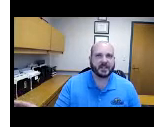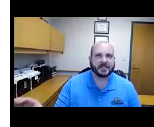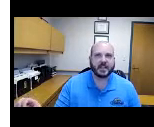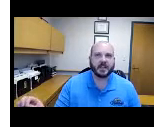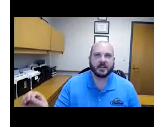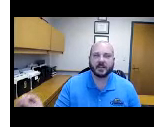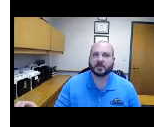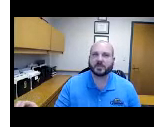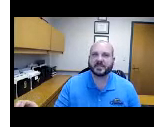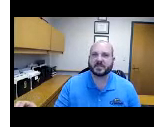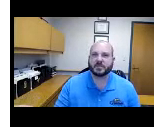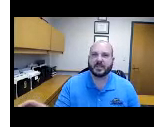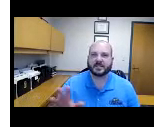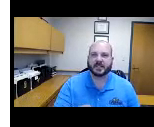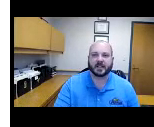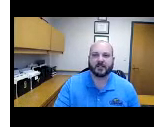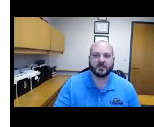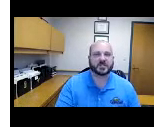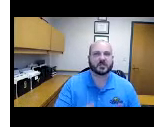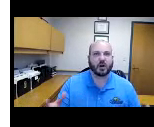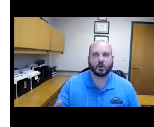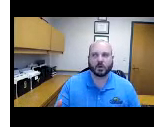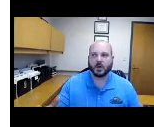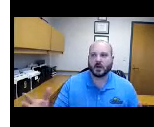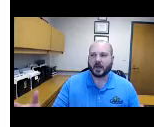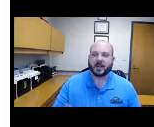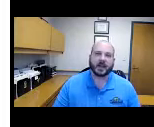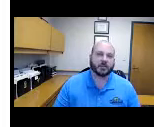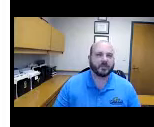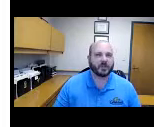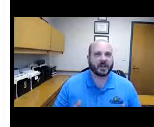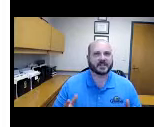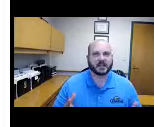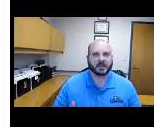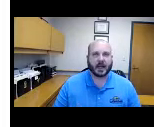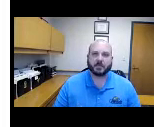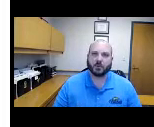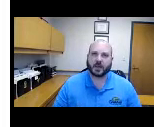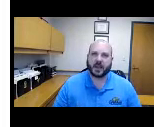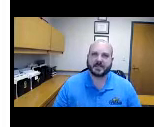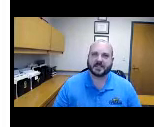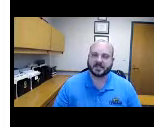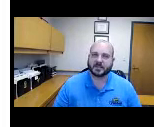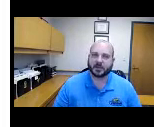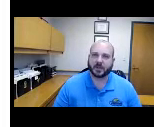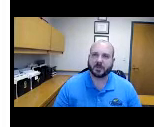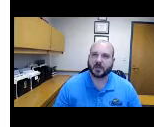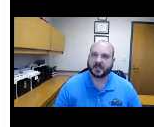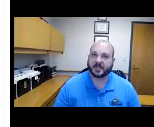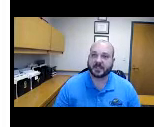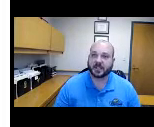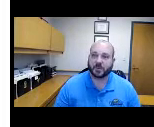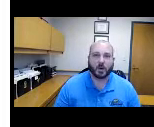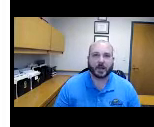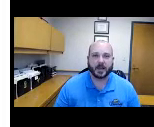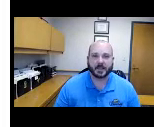age of 18 in the most recent 2 weeks, and on the left is the total. And again, it reflects a lot more cases in the suburban communities in